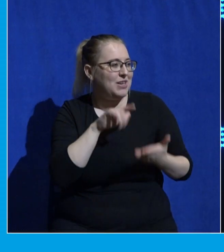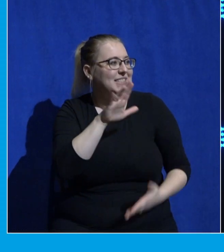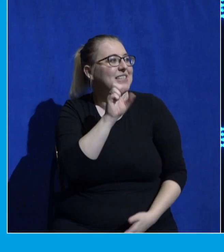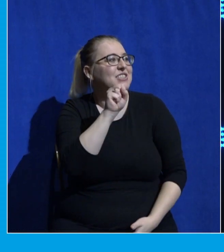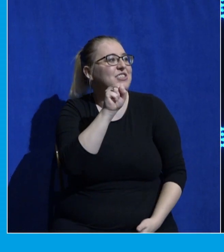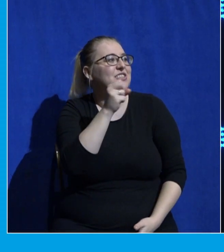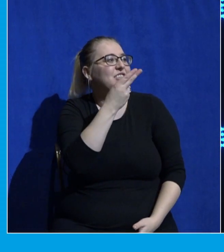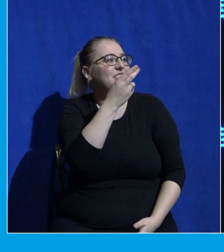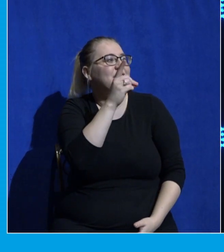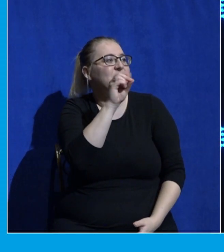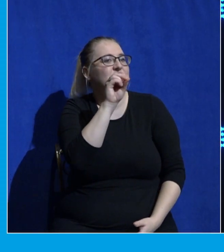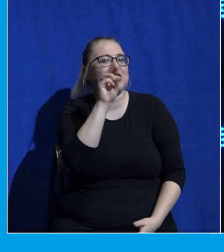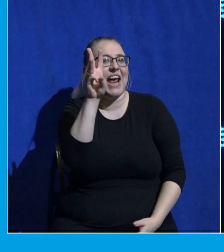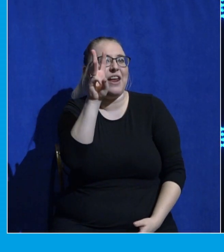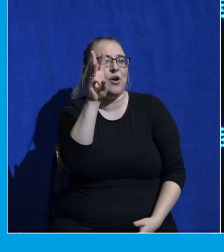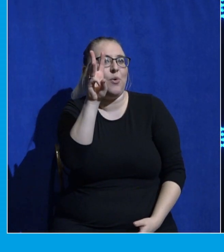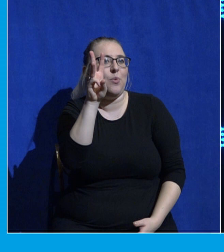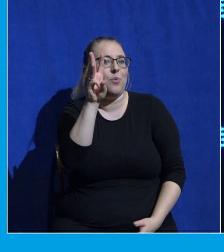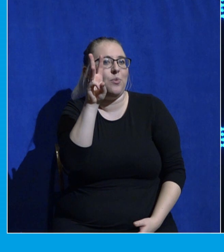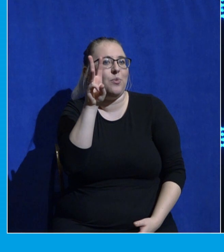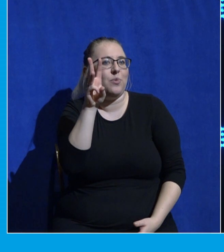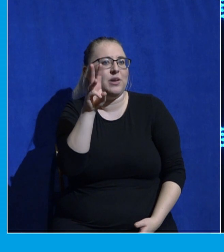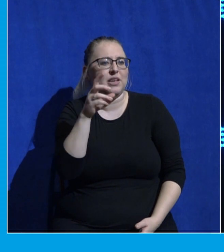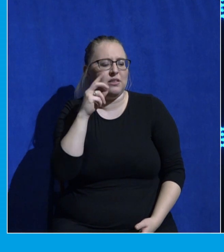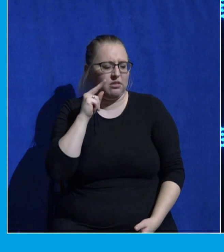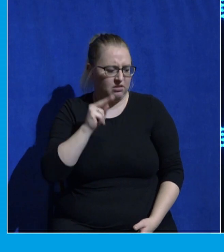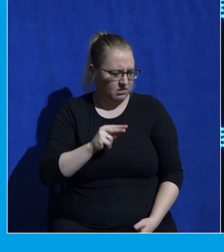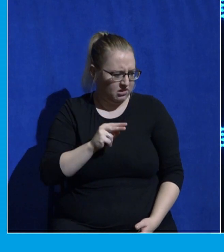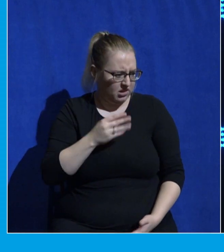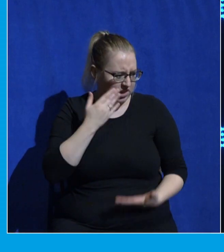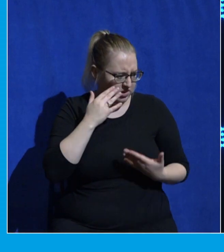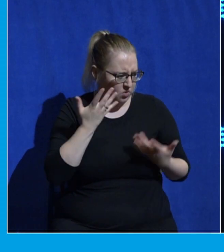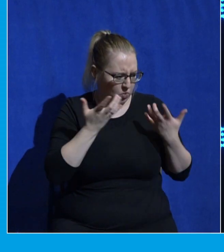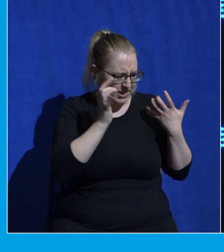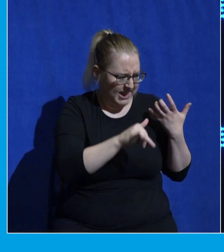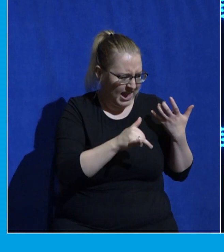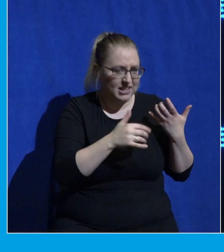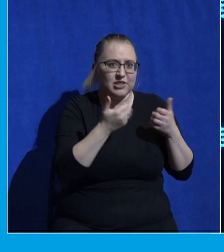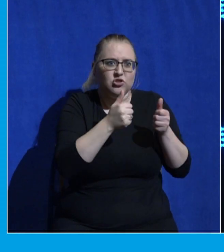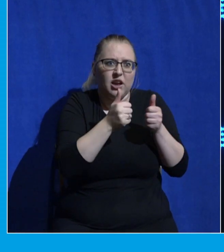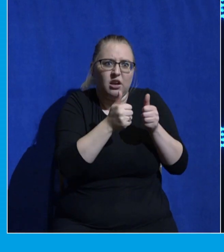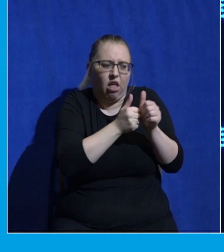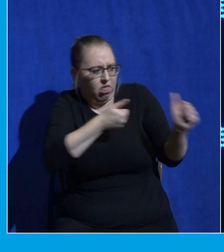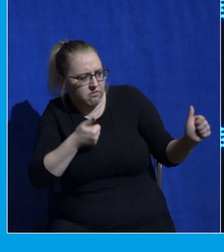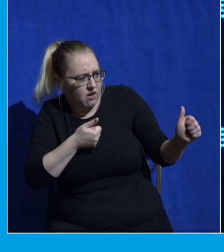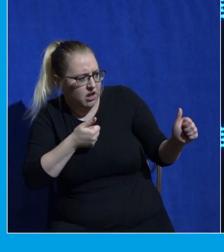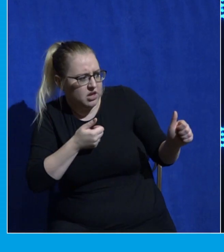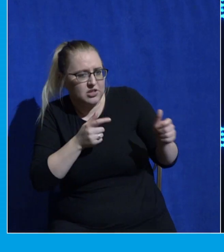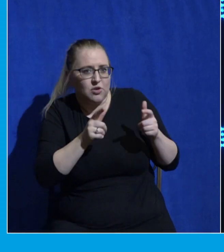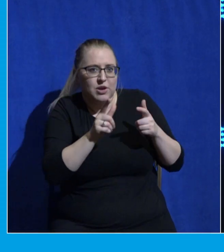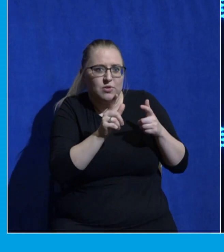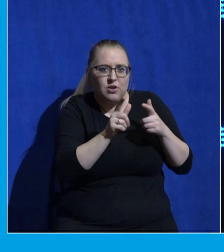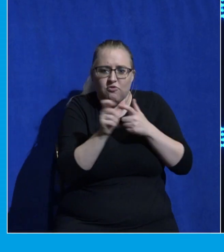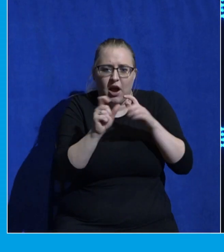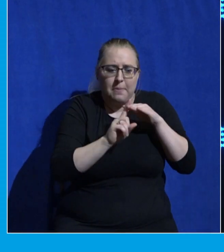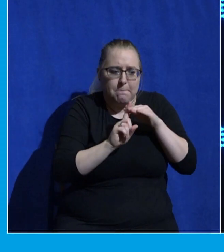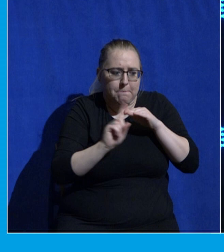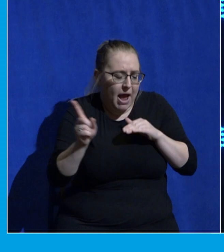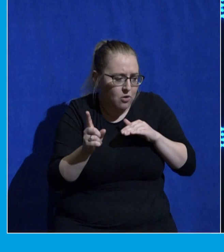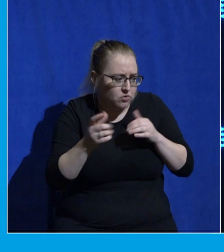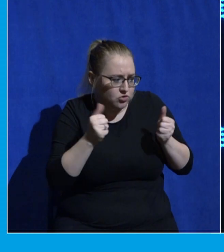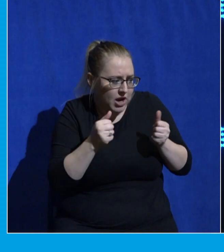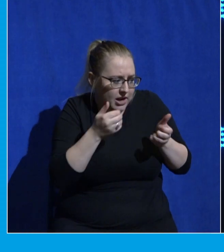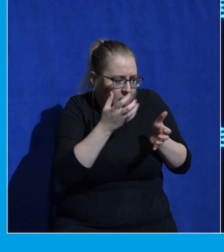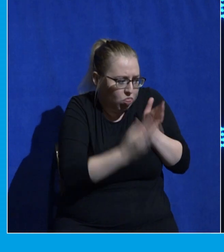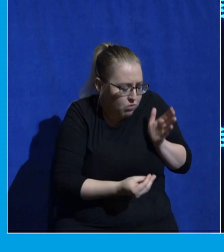because he didn't know what it was, and he kept trying to get rid of it. Right? So he would run from it. He would try to shake it off.